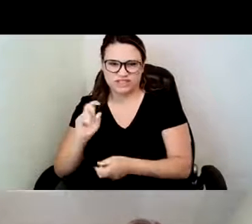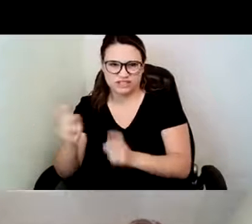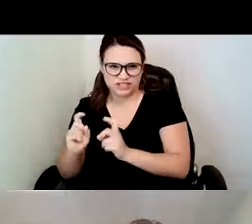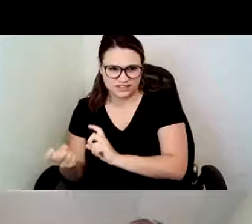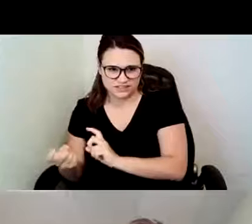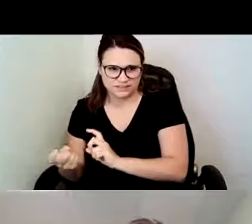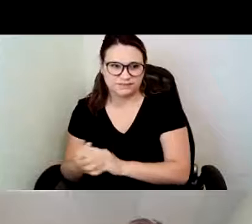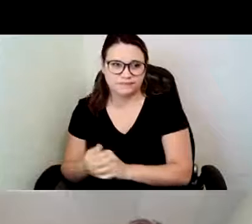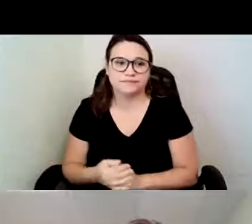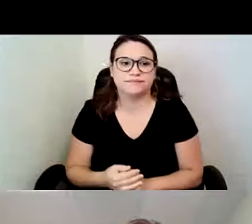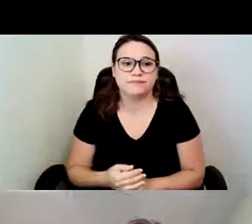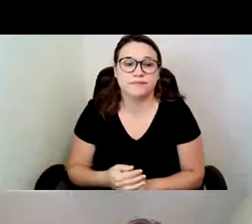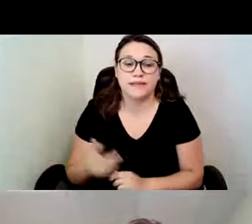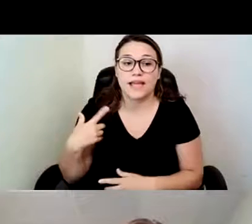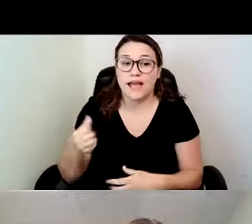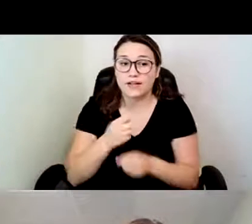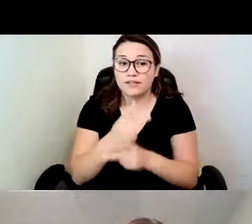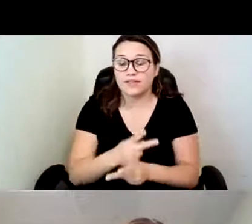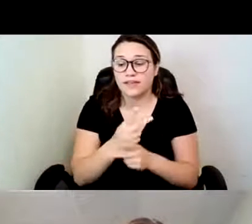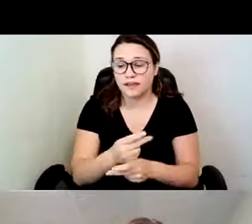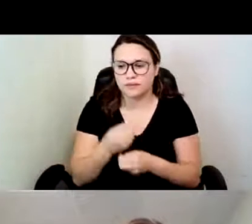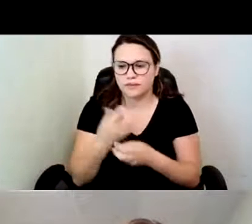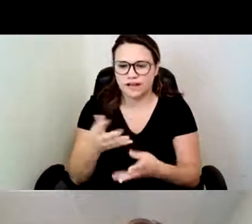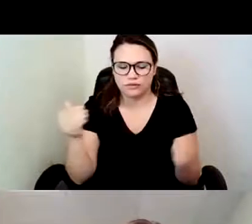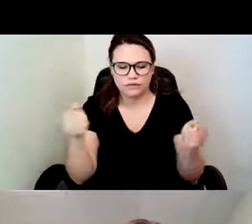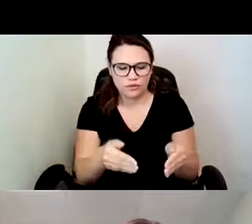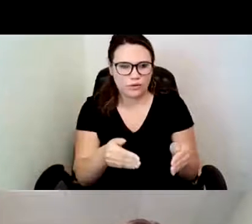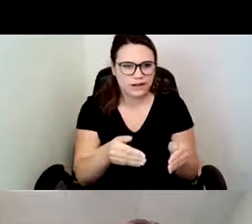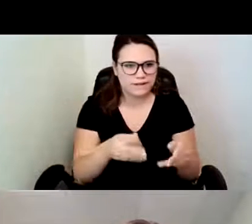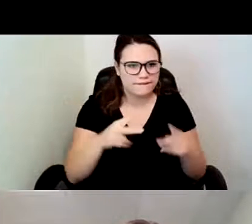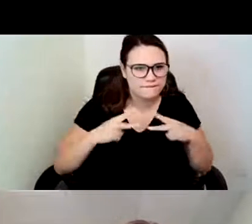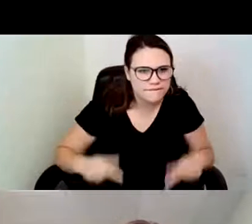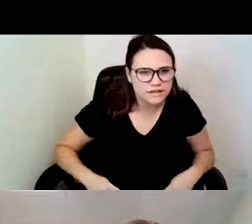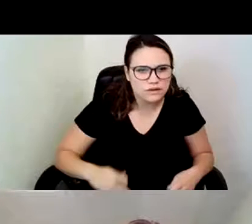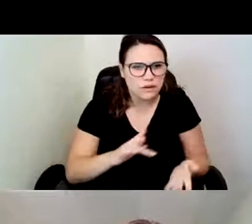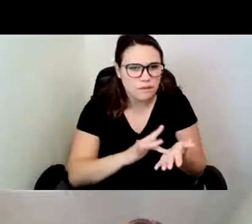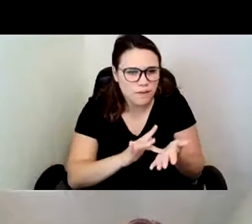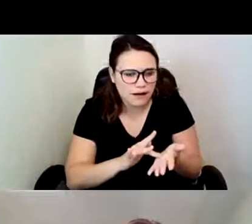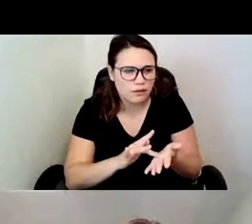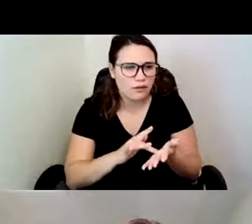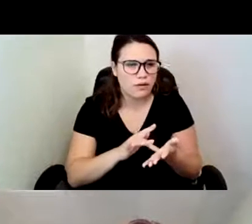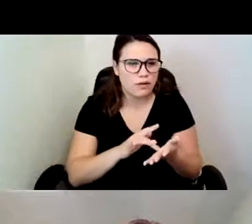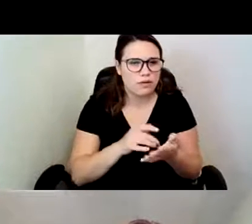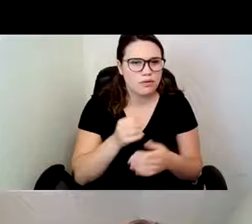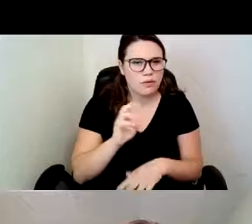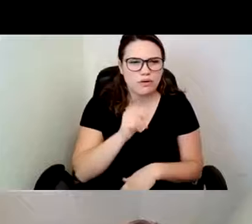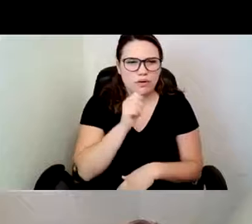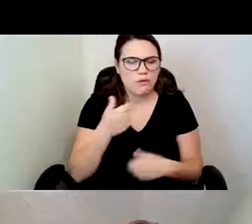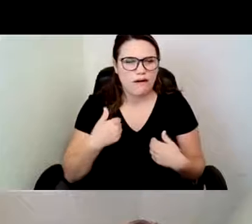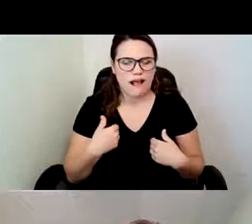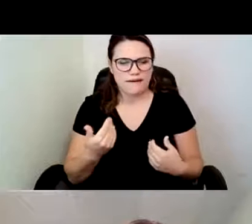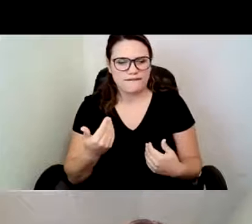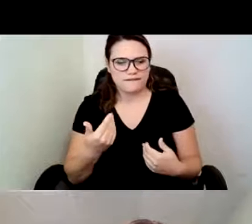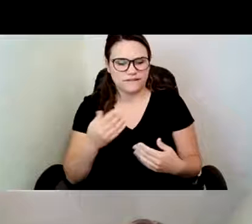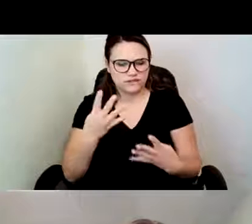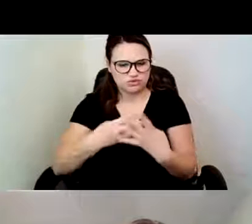Healthcare providers are focused on physical or medical complaints or may lack the time or screening tools.